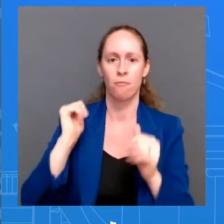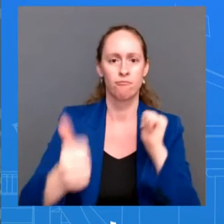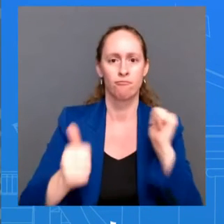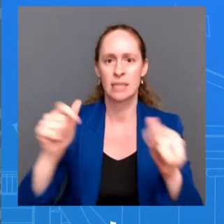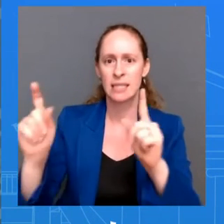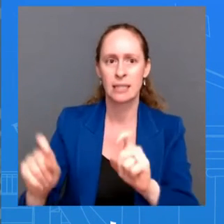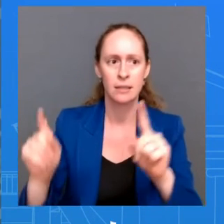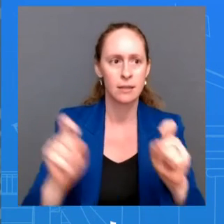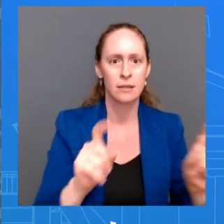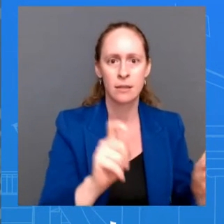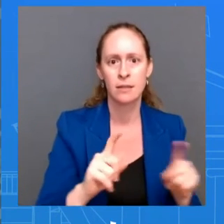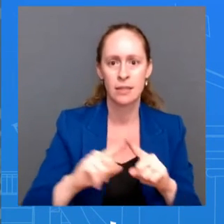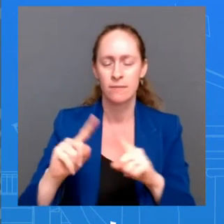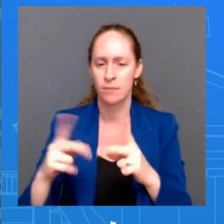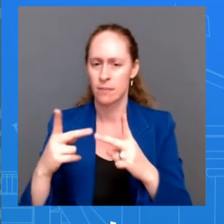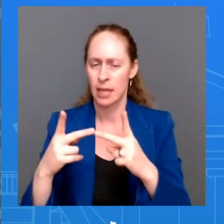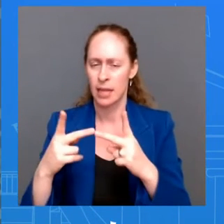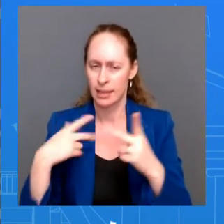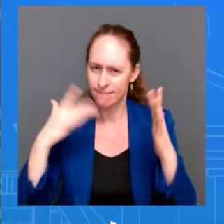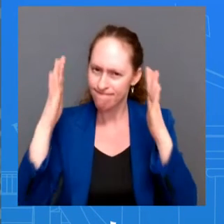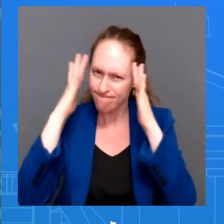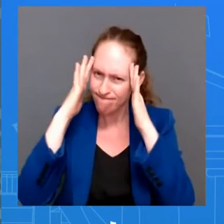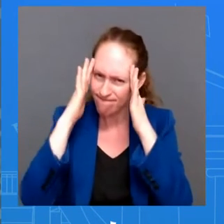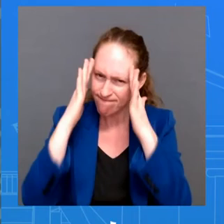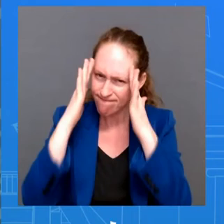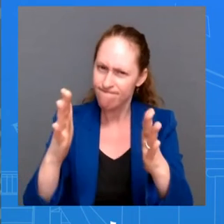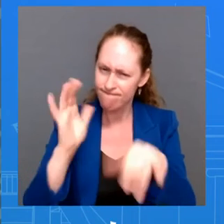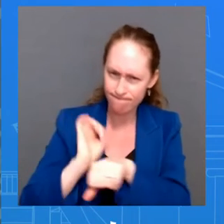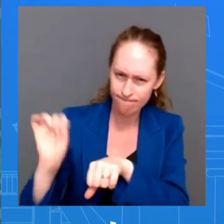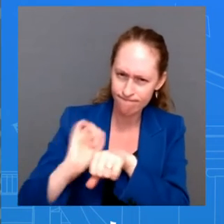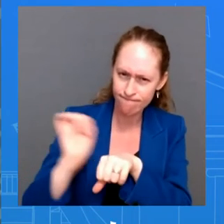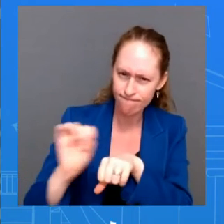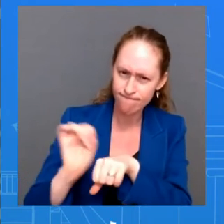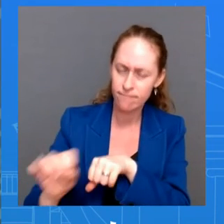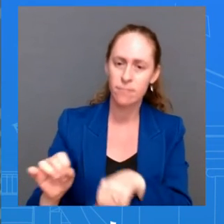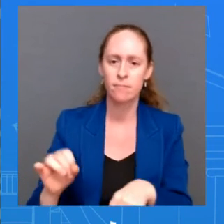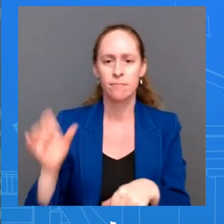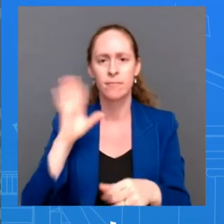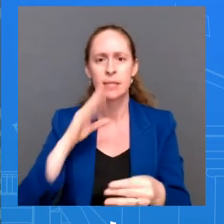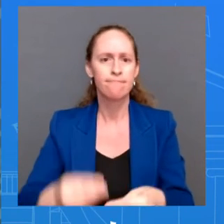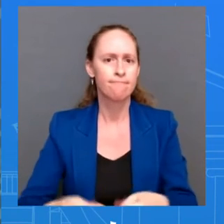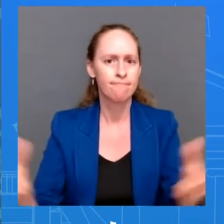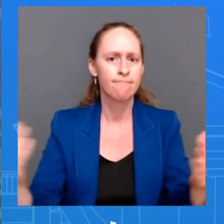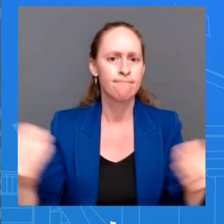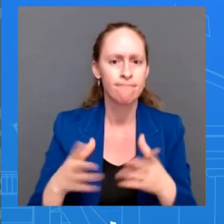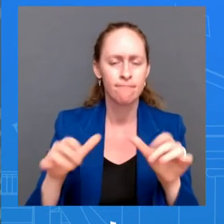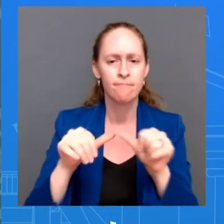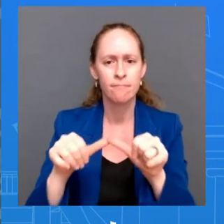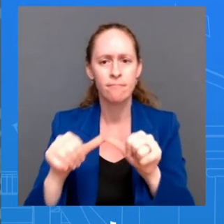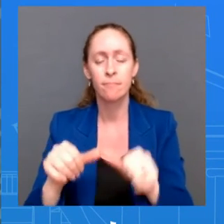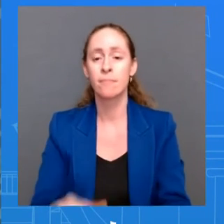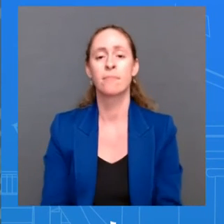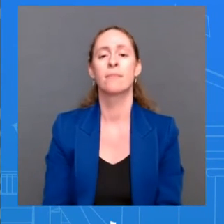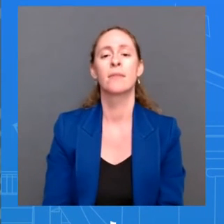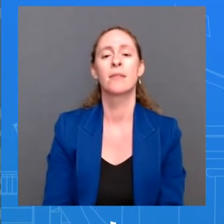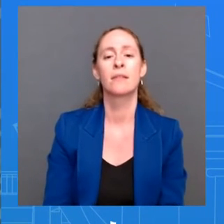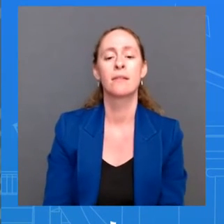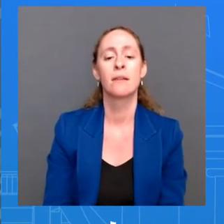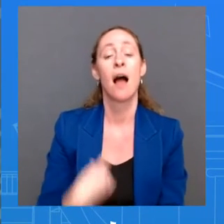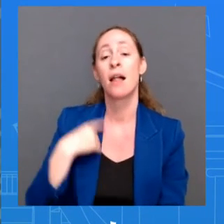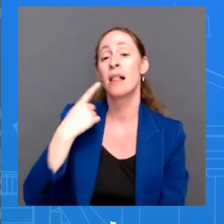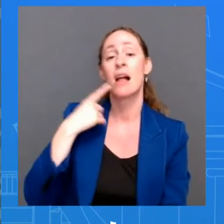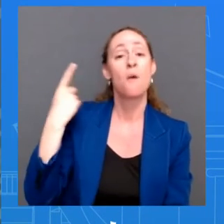more vaccines out to the population across the country. Again, that's just one part of what we're doing, the testing